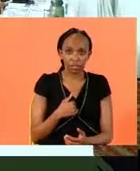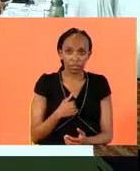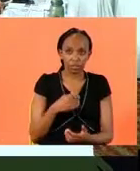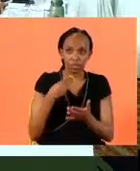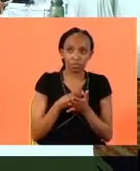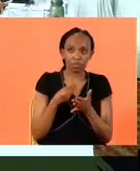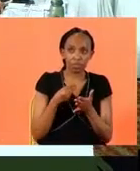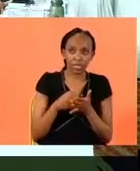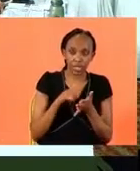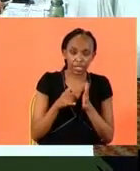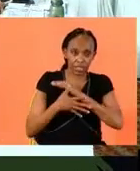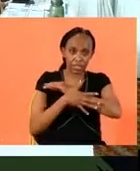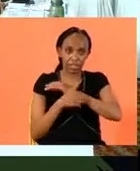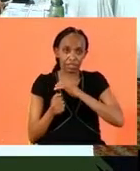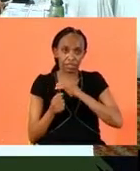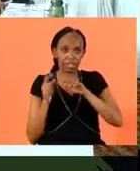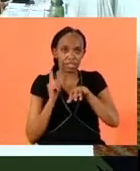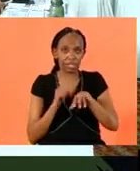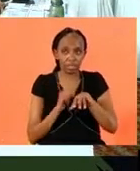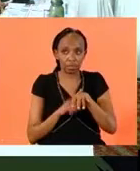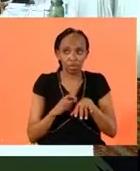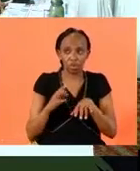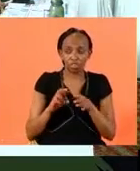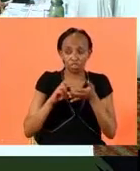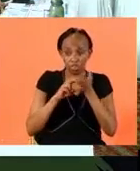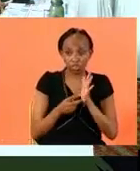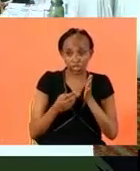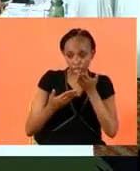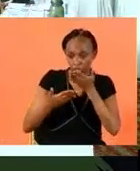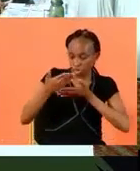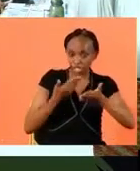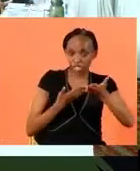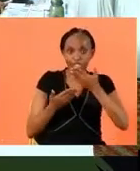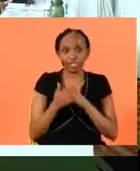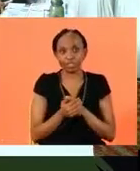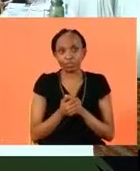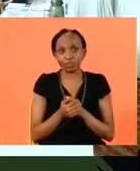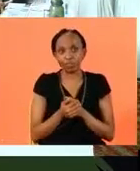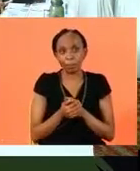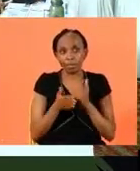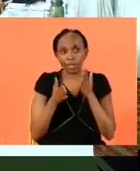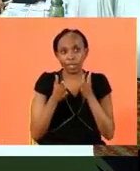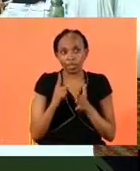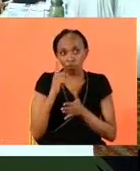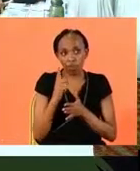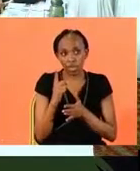money that is embezzled during contract negotiations. This is